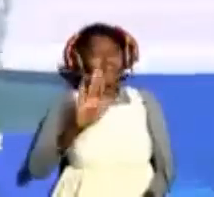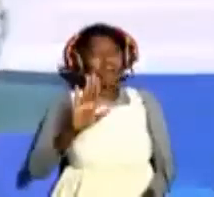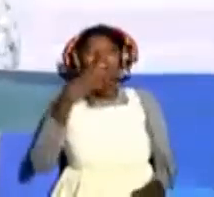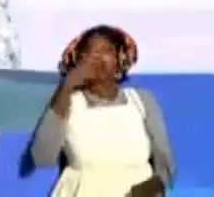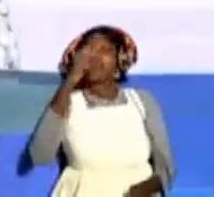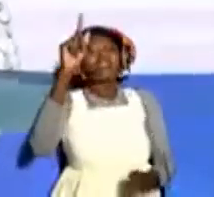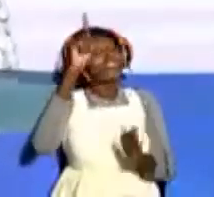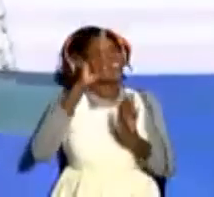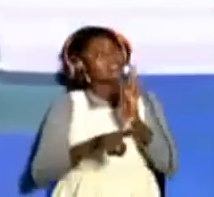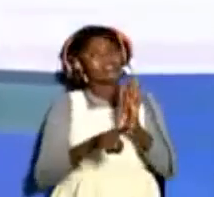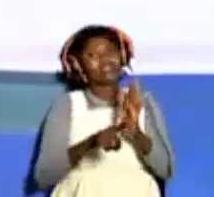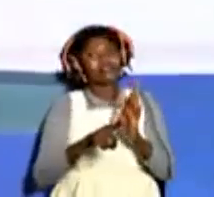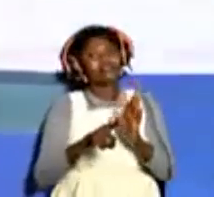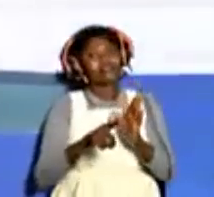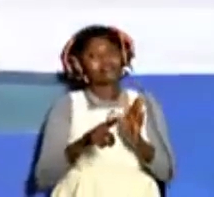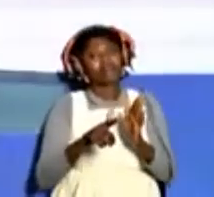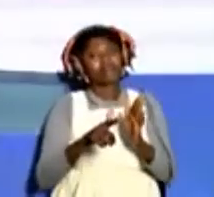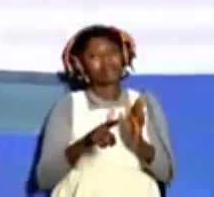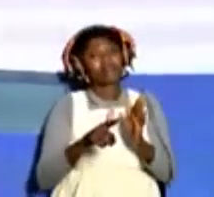Nevertheless,